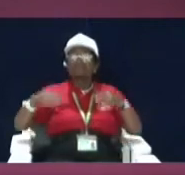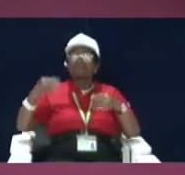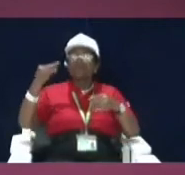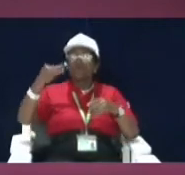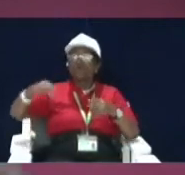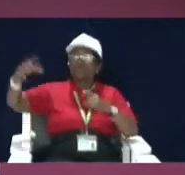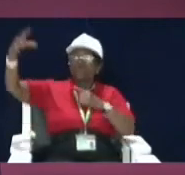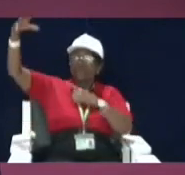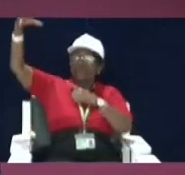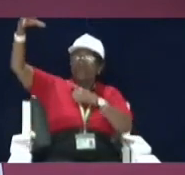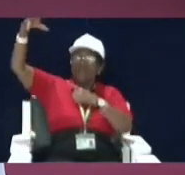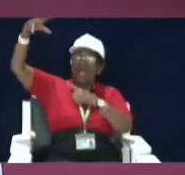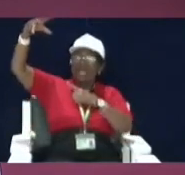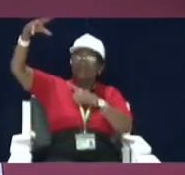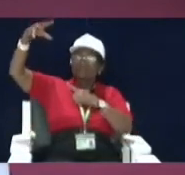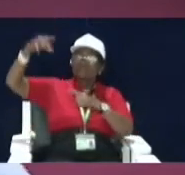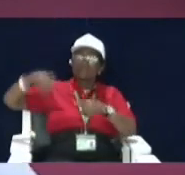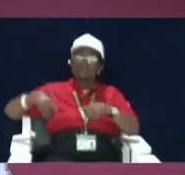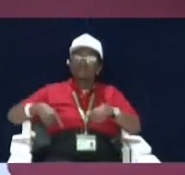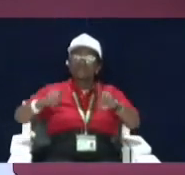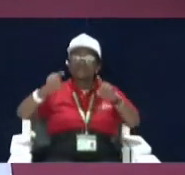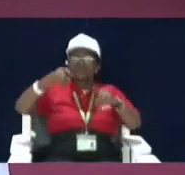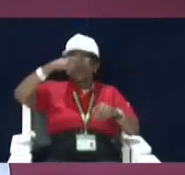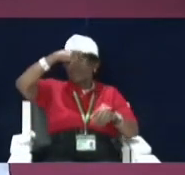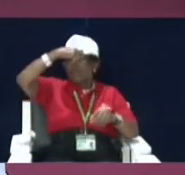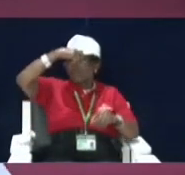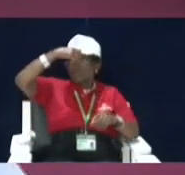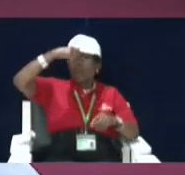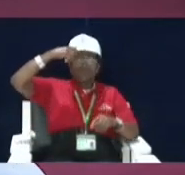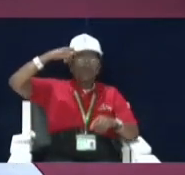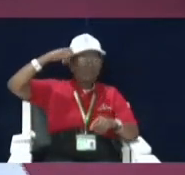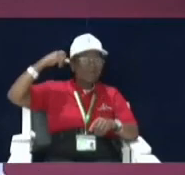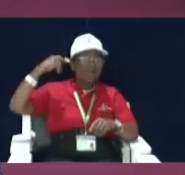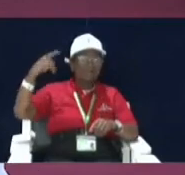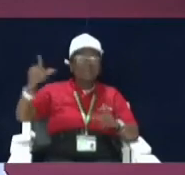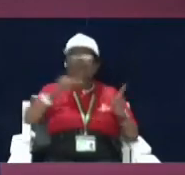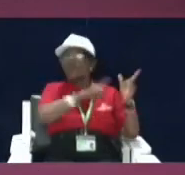during summer. The Lord asked me to tell somebody,